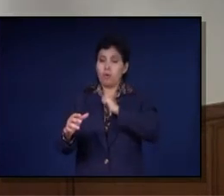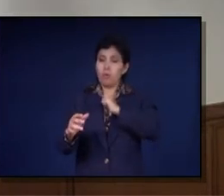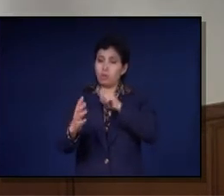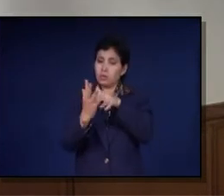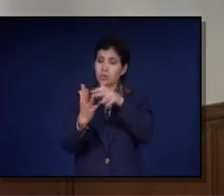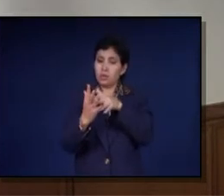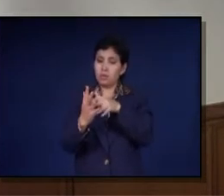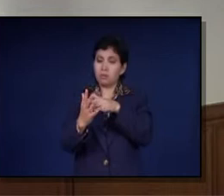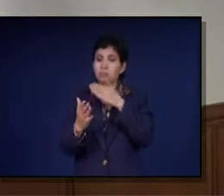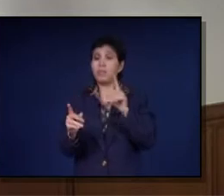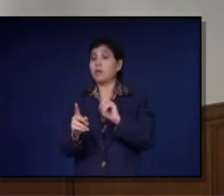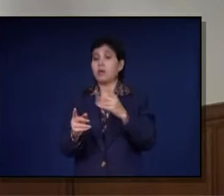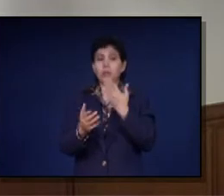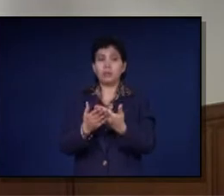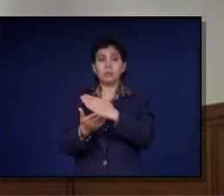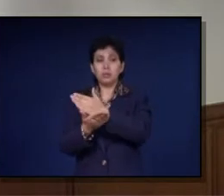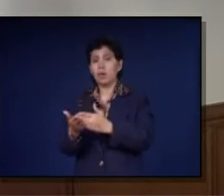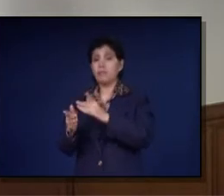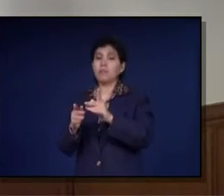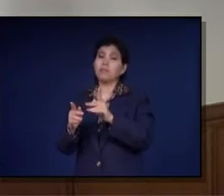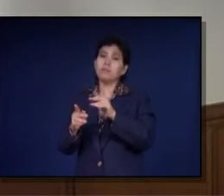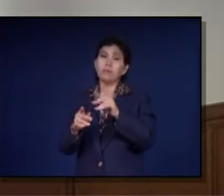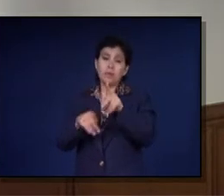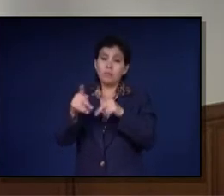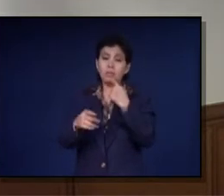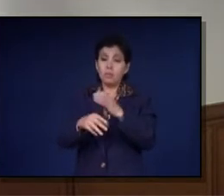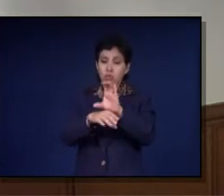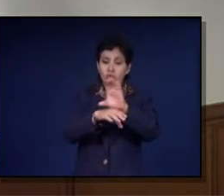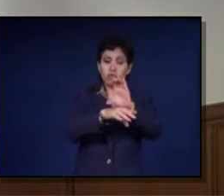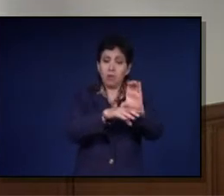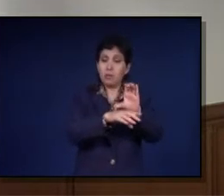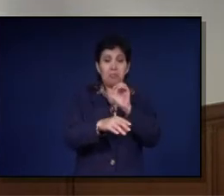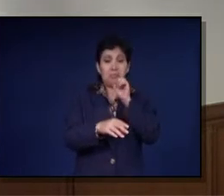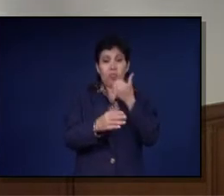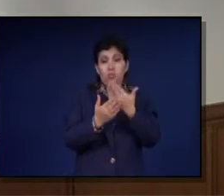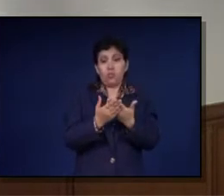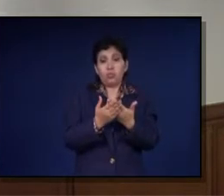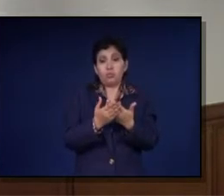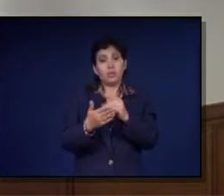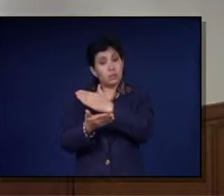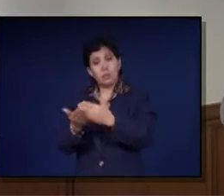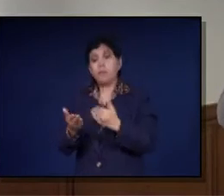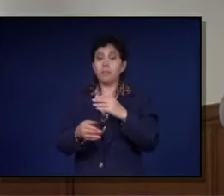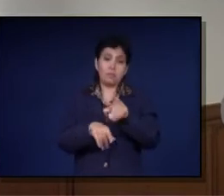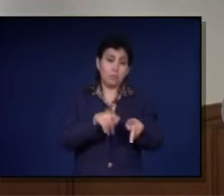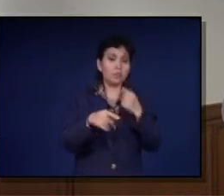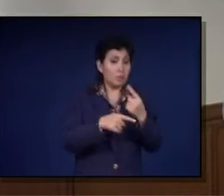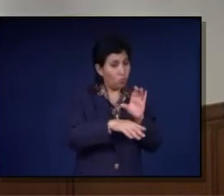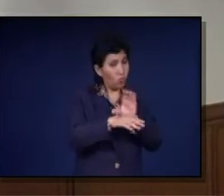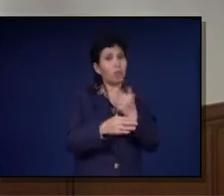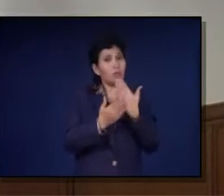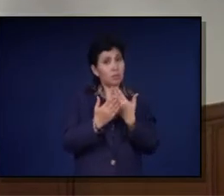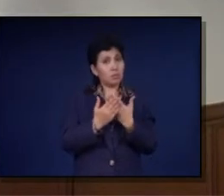other articles. Some people will say chocolate is not good. Some people will say chocolate is good. And even within the same